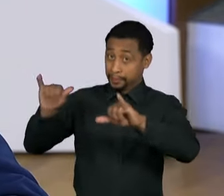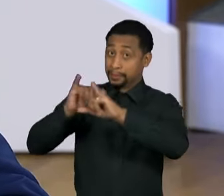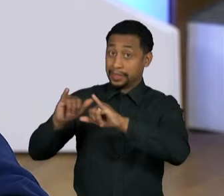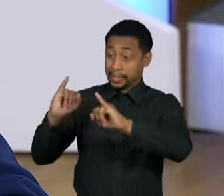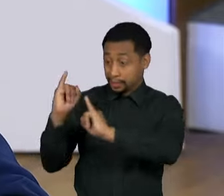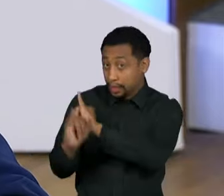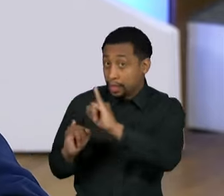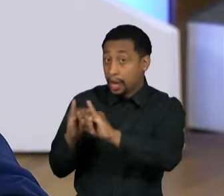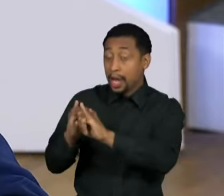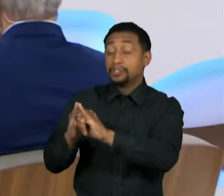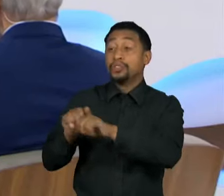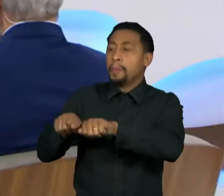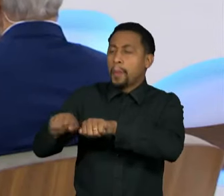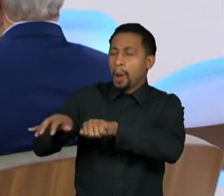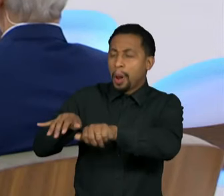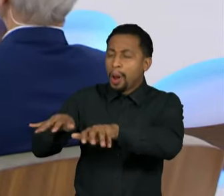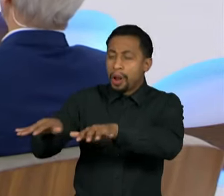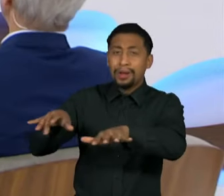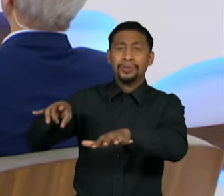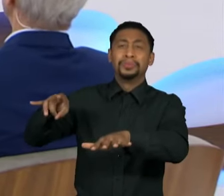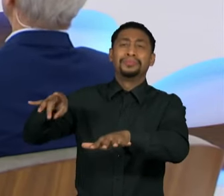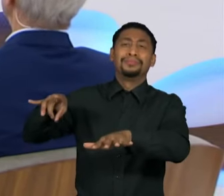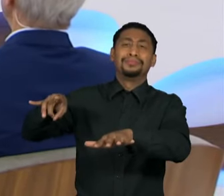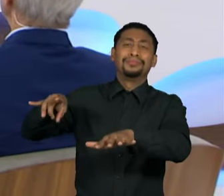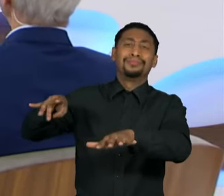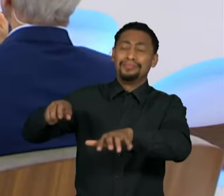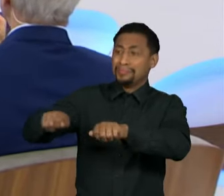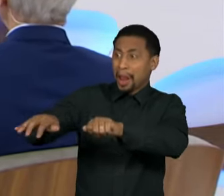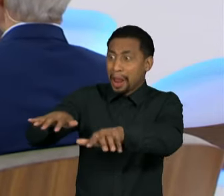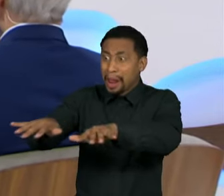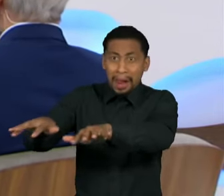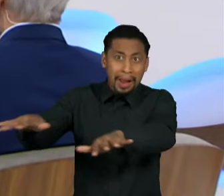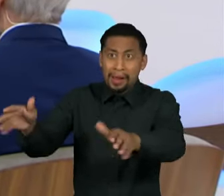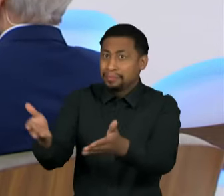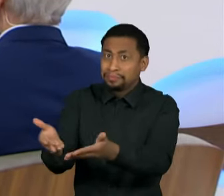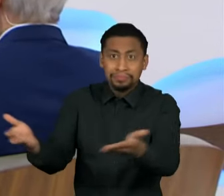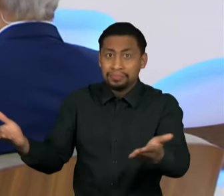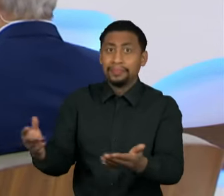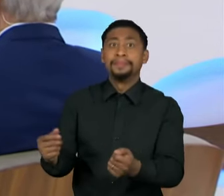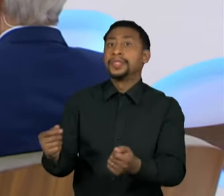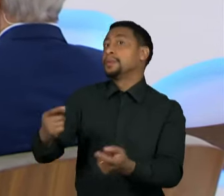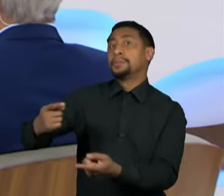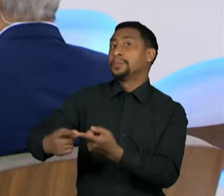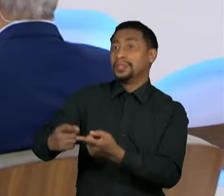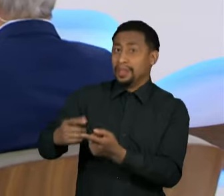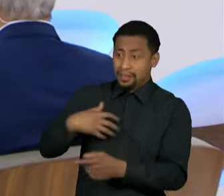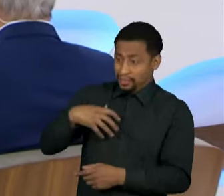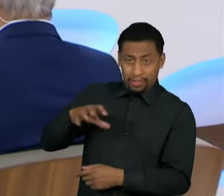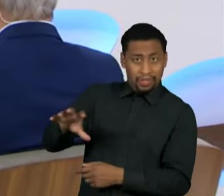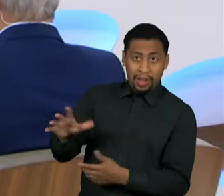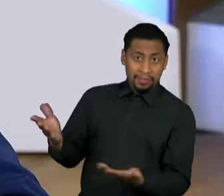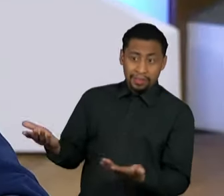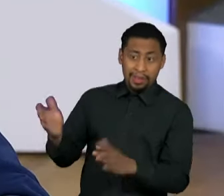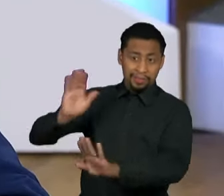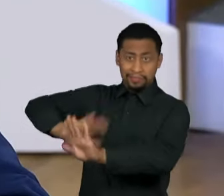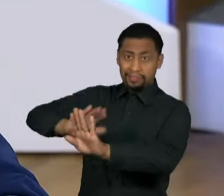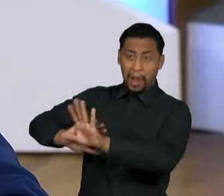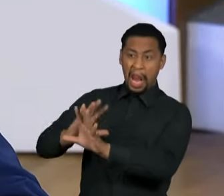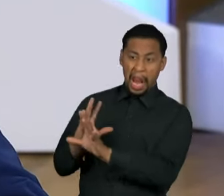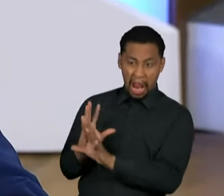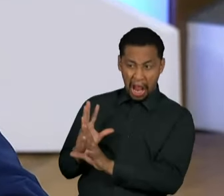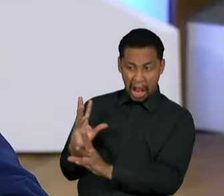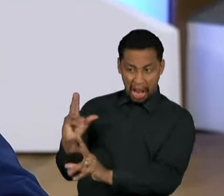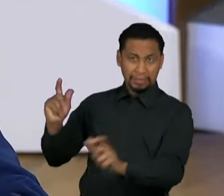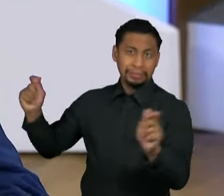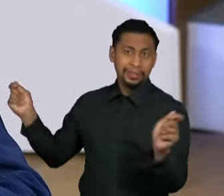directed, targeted online advertising, because that is the engine, the economic engine underlying